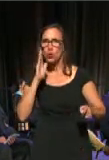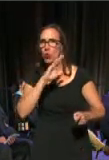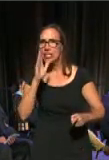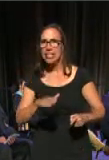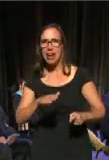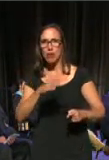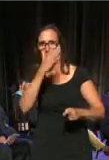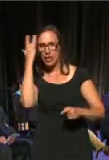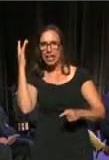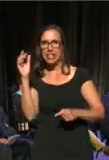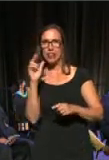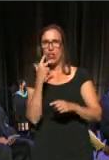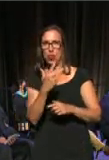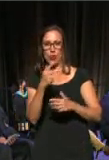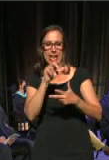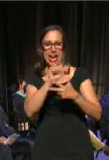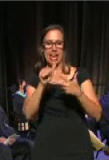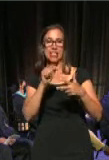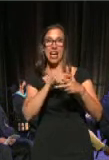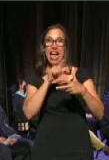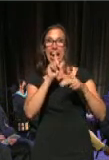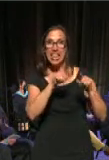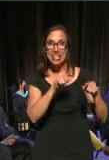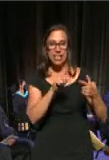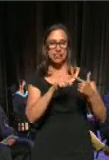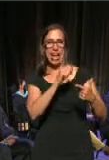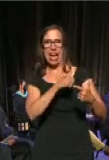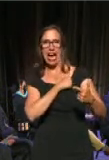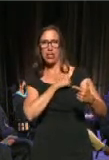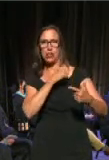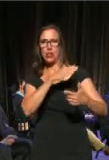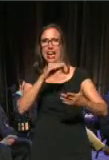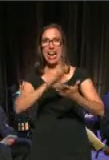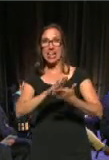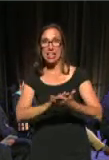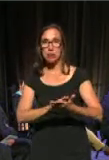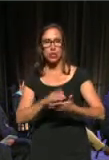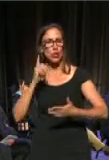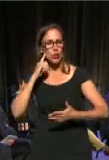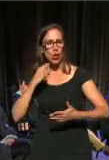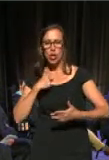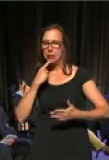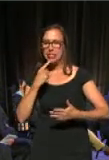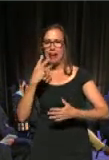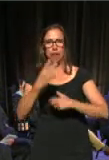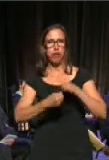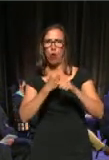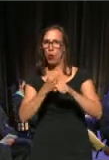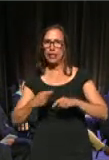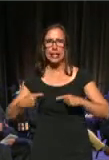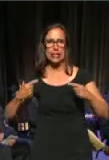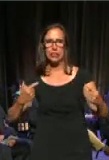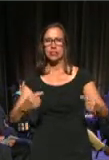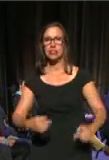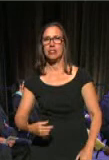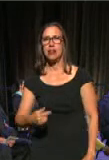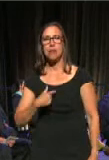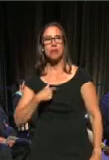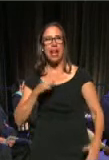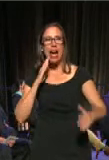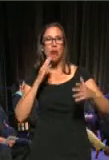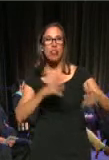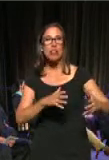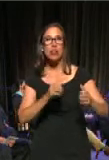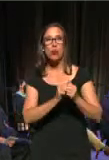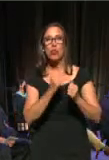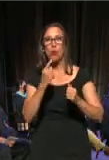three A's, attendance, attitude, and academics that you heard me say for 4 years. I leave you with one